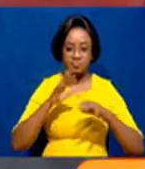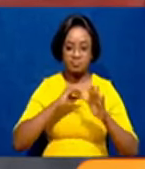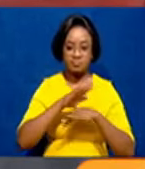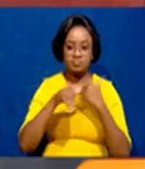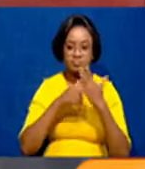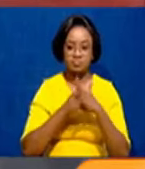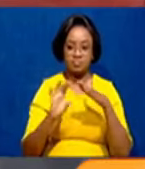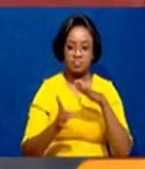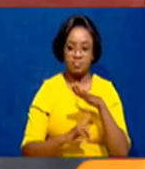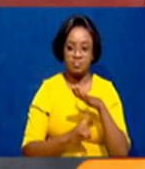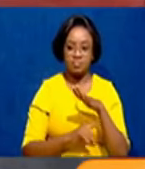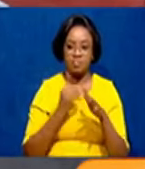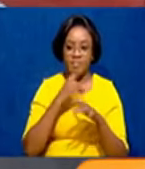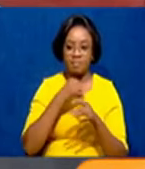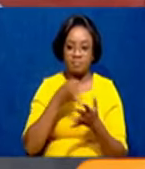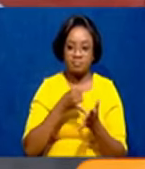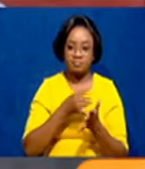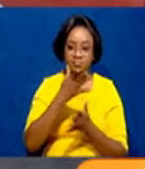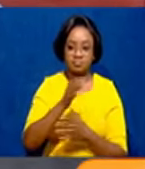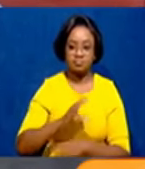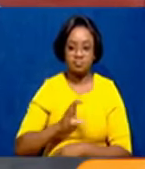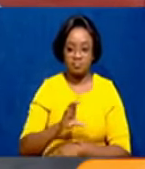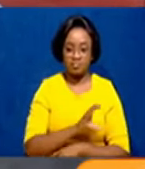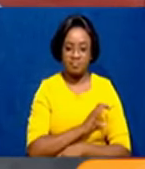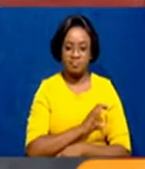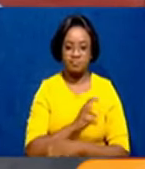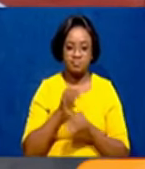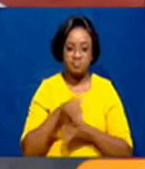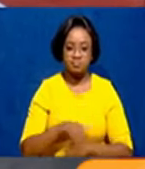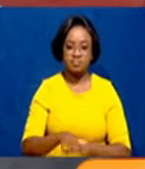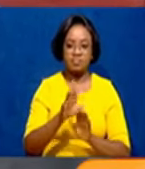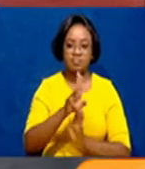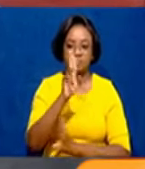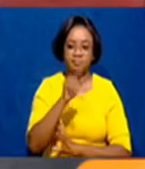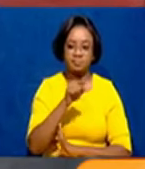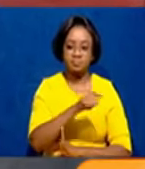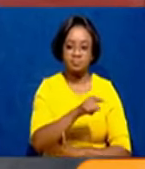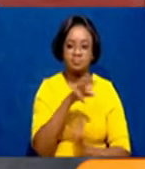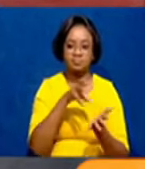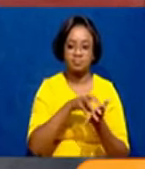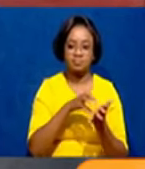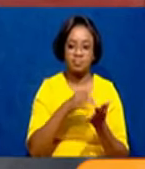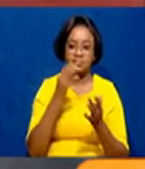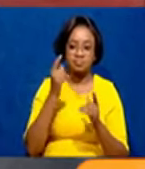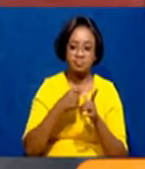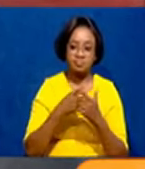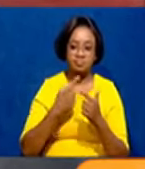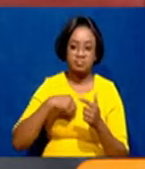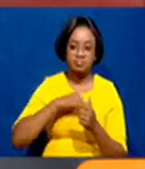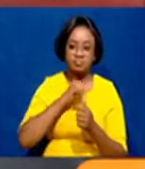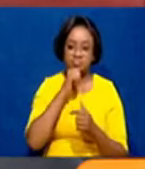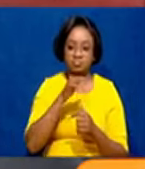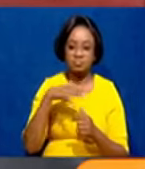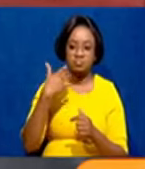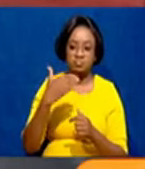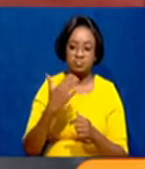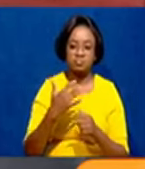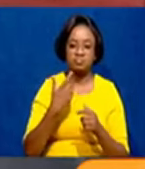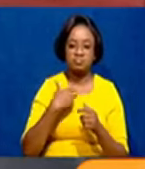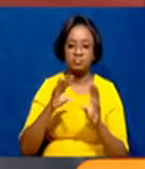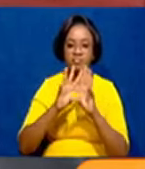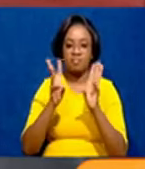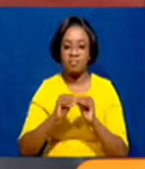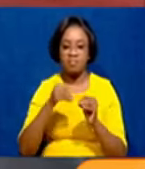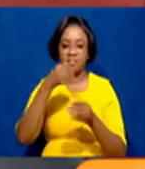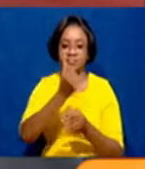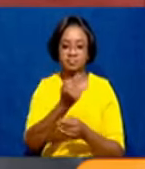ministry to sit in that committee to follow up with this kind of incidents, so that we don't have a piece of budget sitting in every ministry